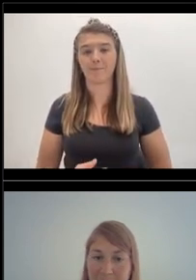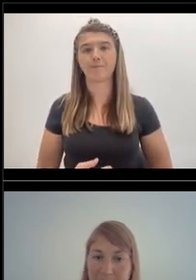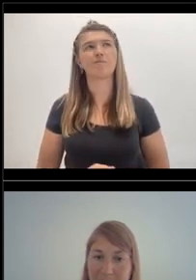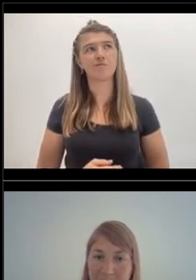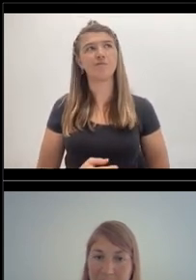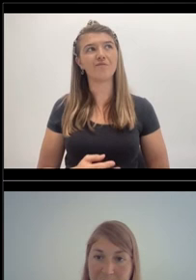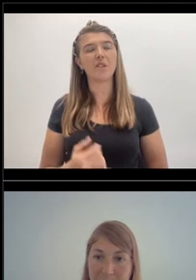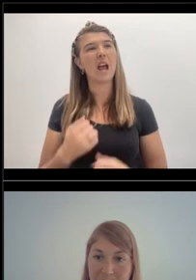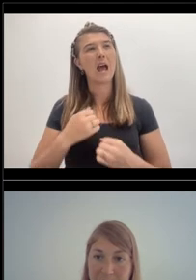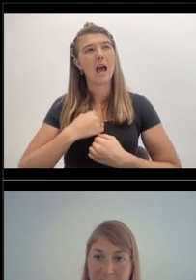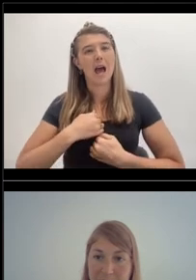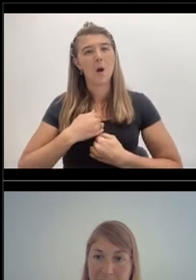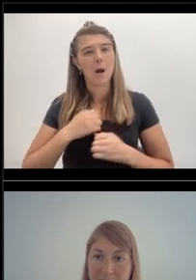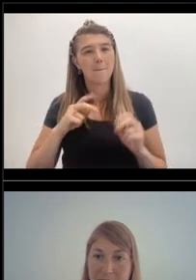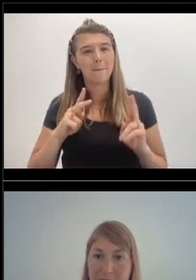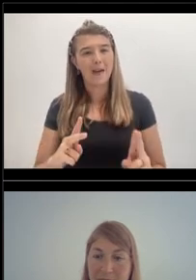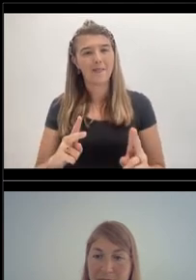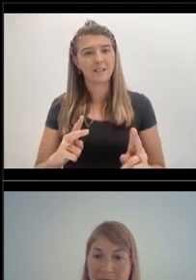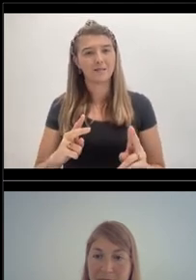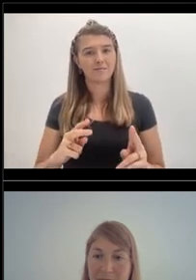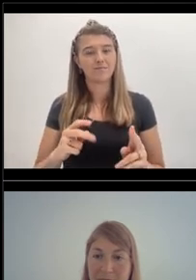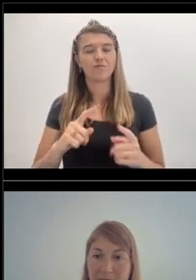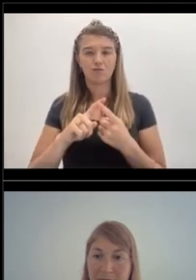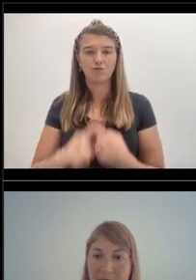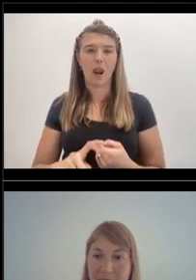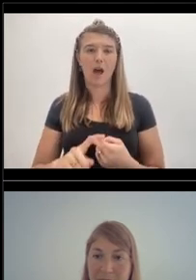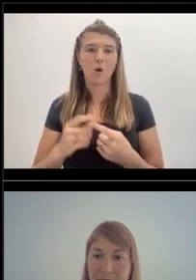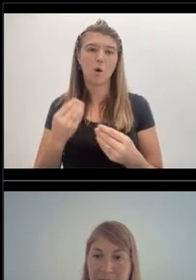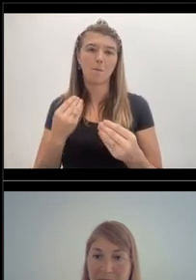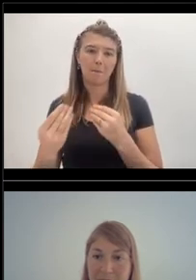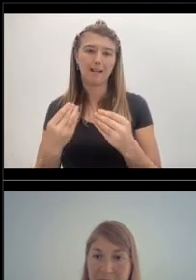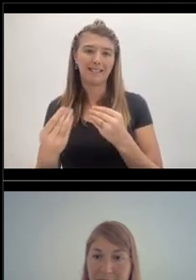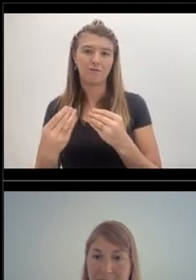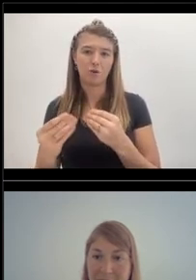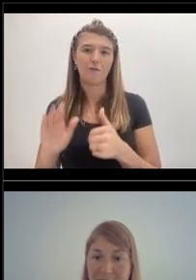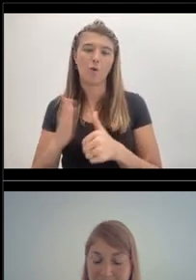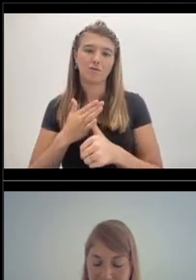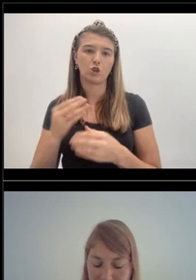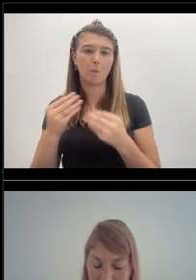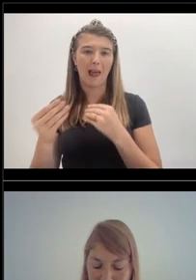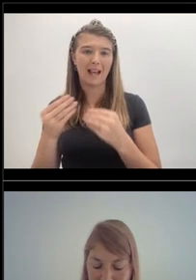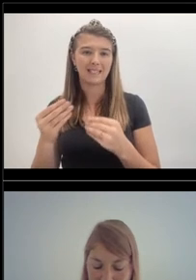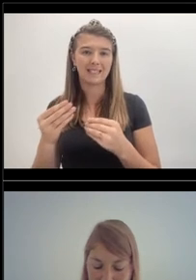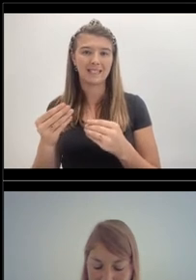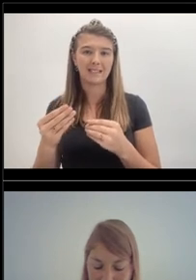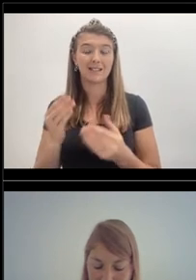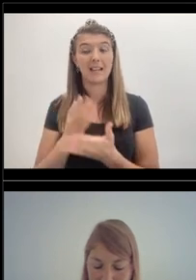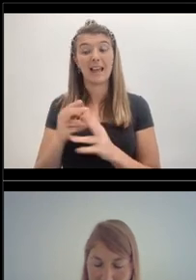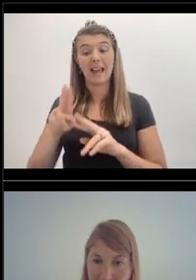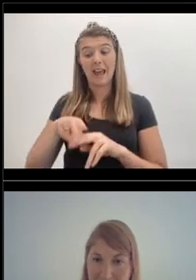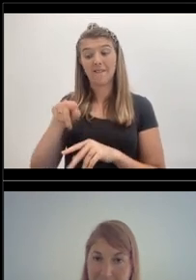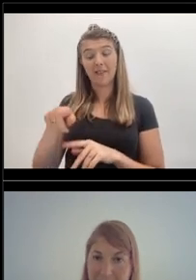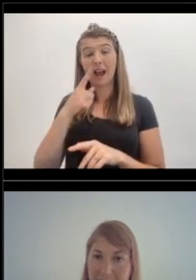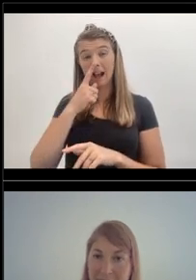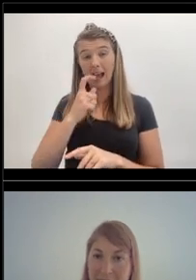Our methods that we employ rely on the material being a thermoplastic, ultimately. If this material can be softened